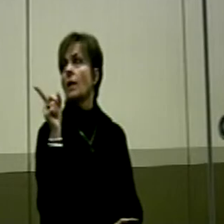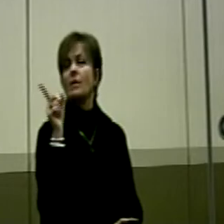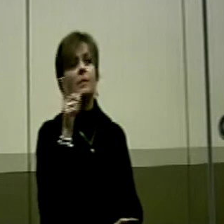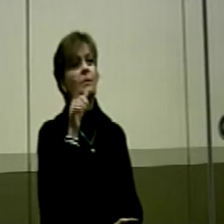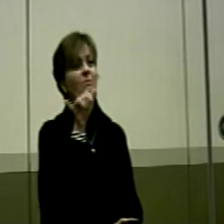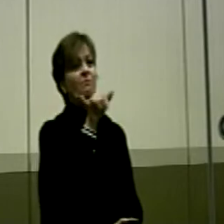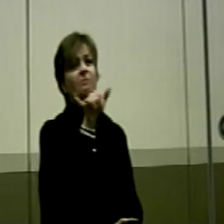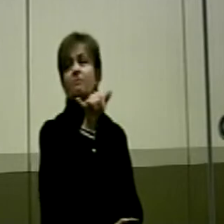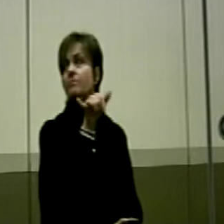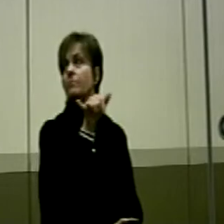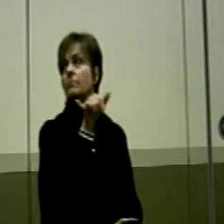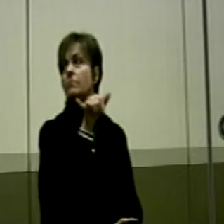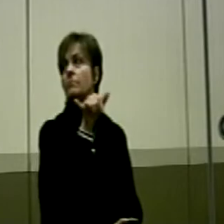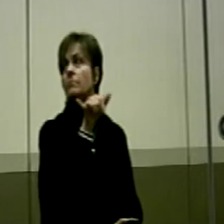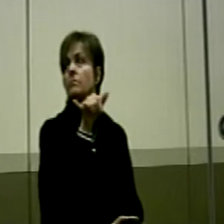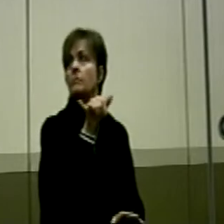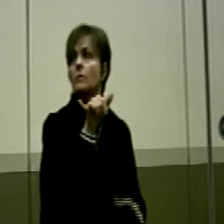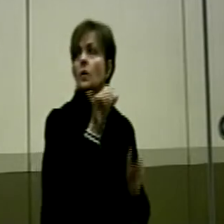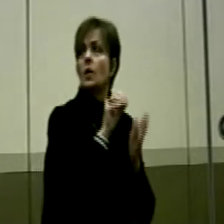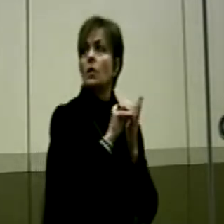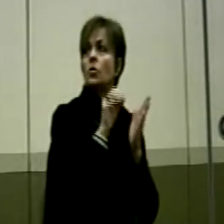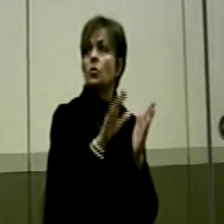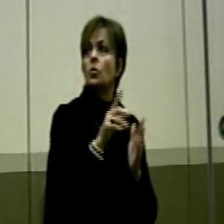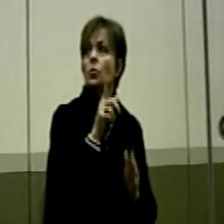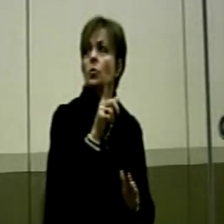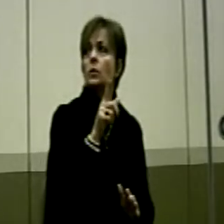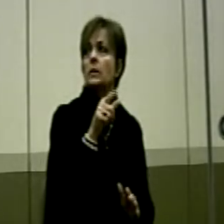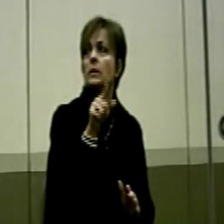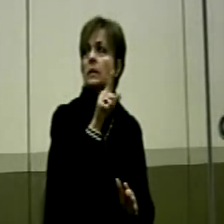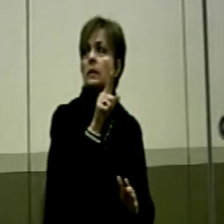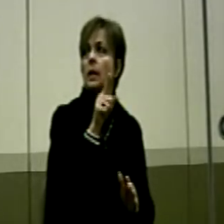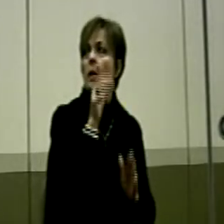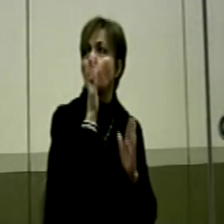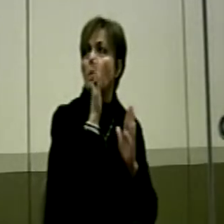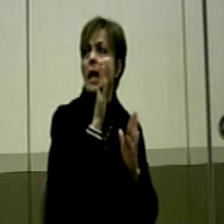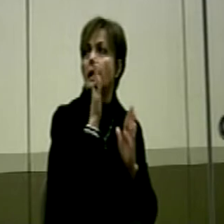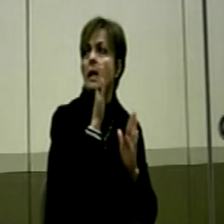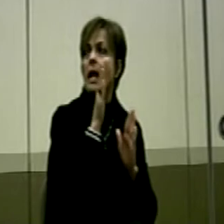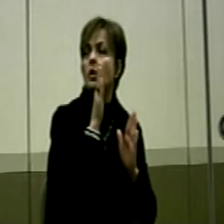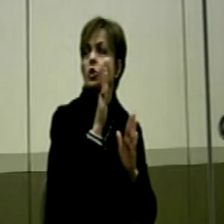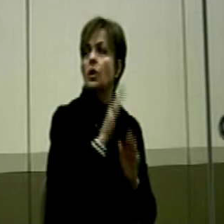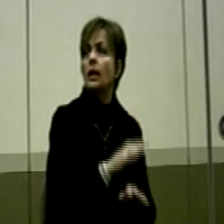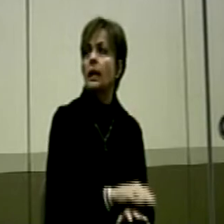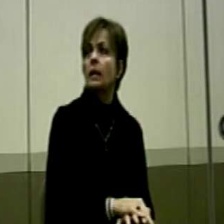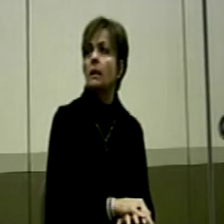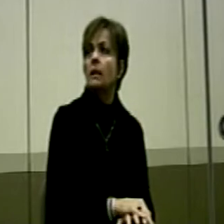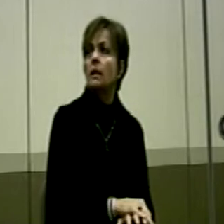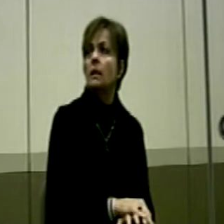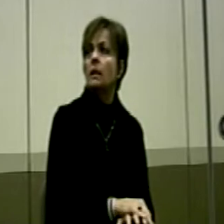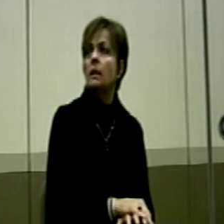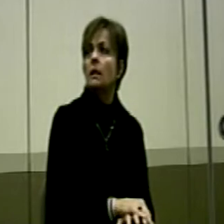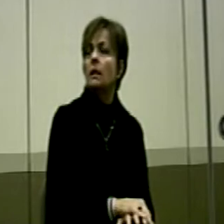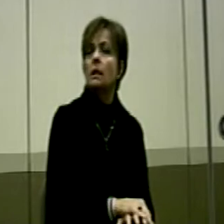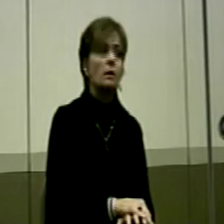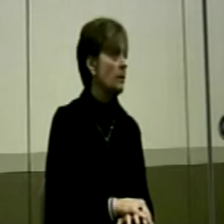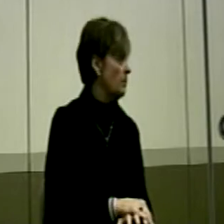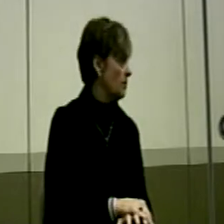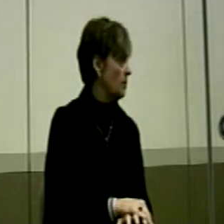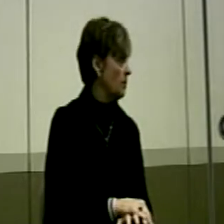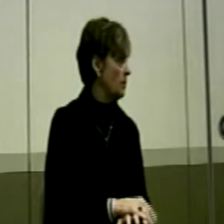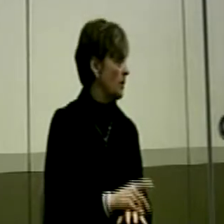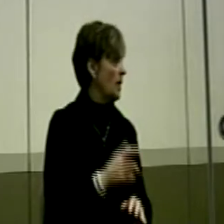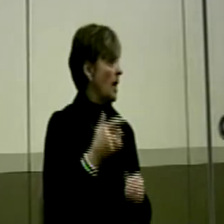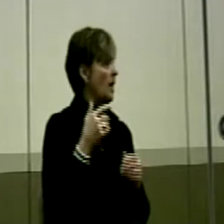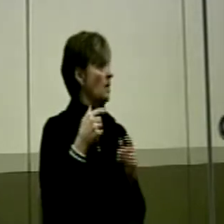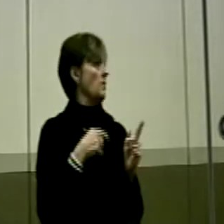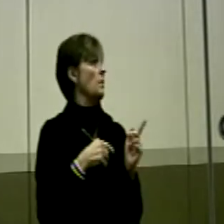say with a voice out, please? Oh yeah. Okay. Repeat it again. Saying making the students a part of the rules, of making of the rules, like asking them,